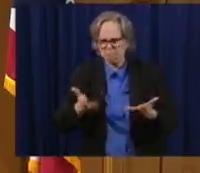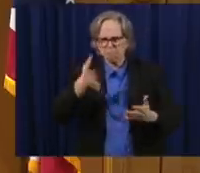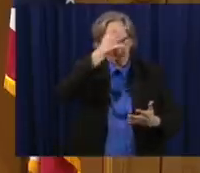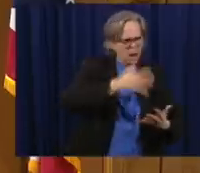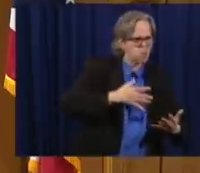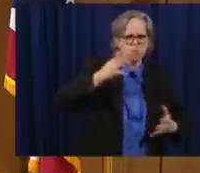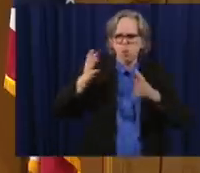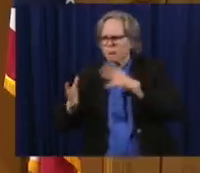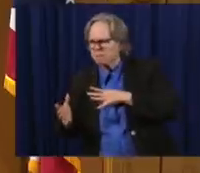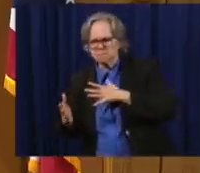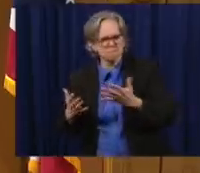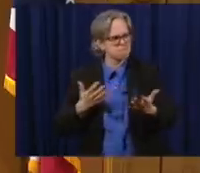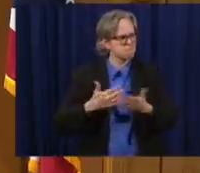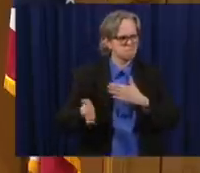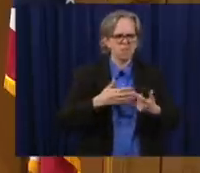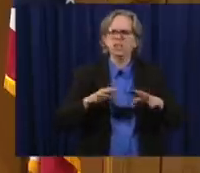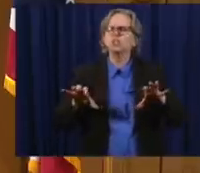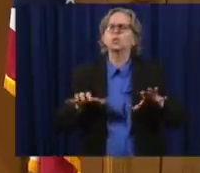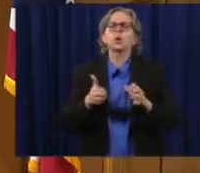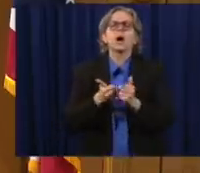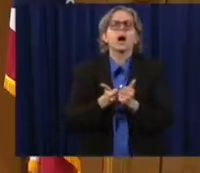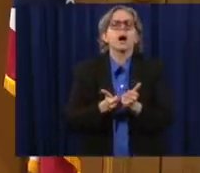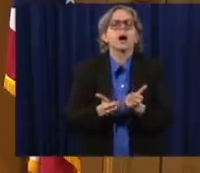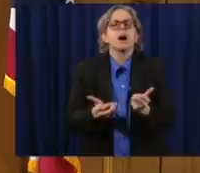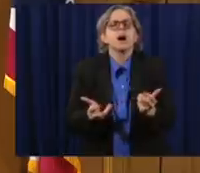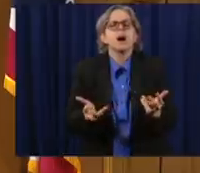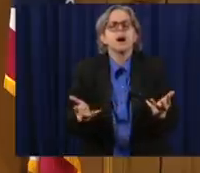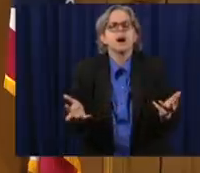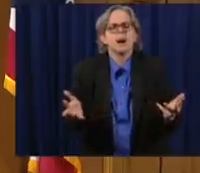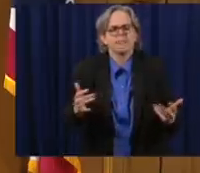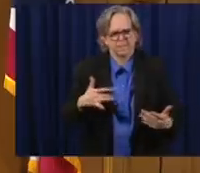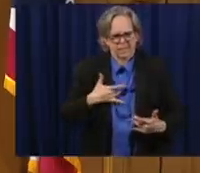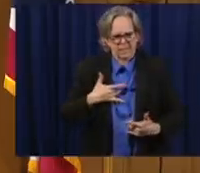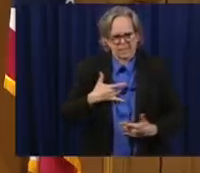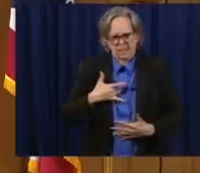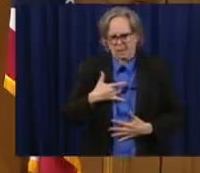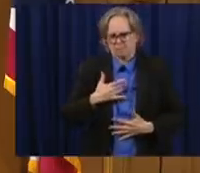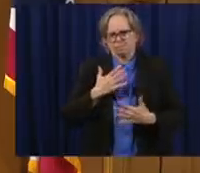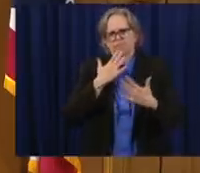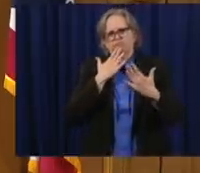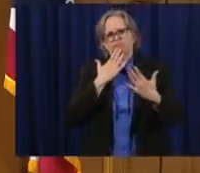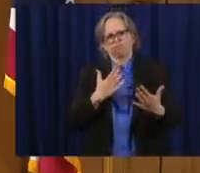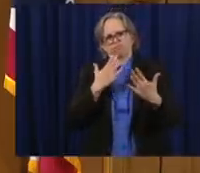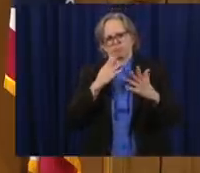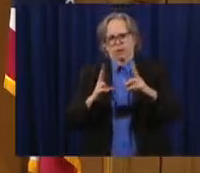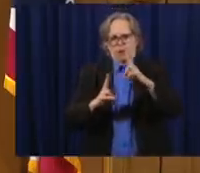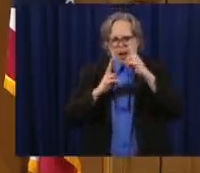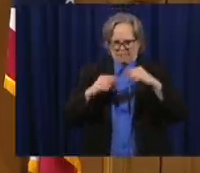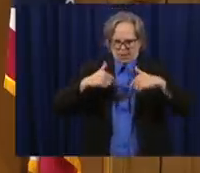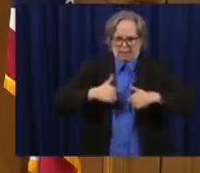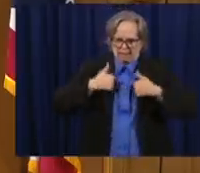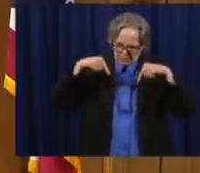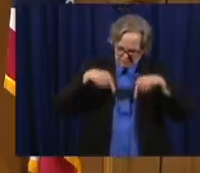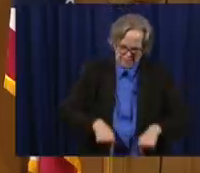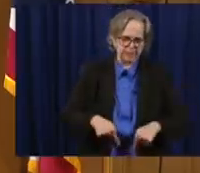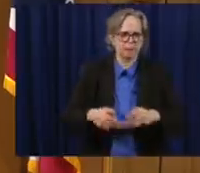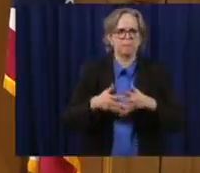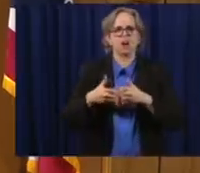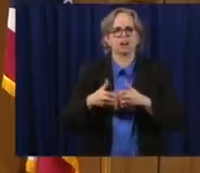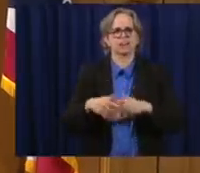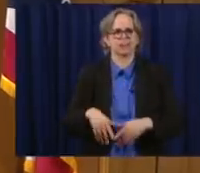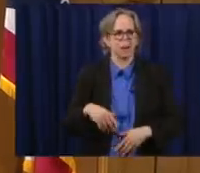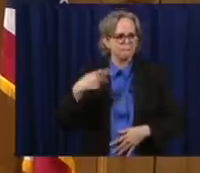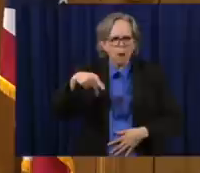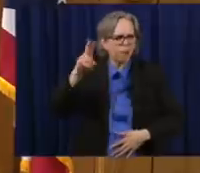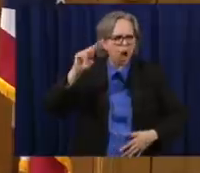absolutely everything they can. And I take great honor in living in the United States for that reason. Purple up, we're in this together,